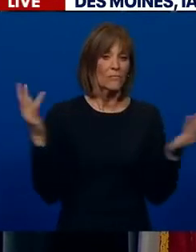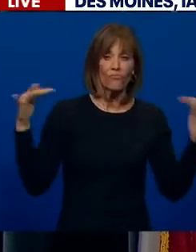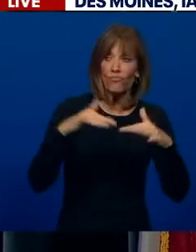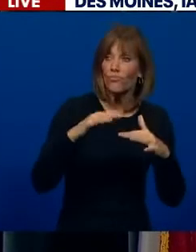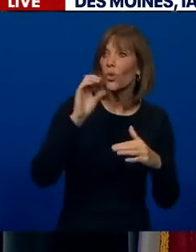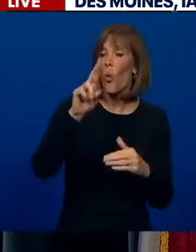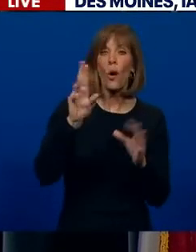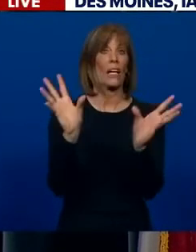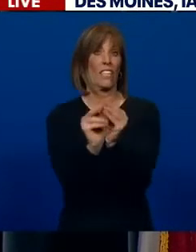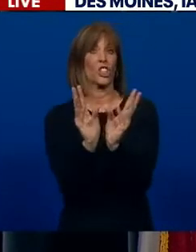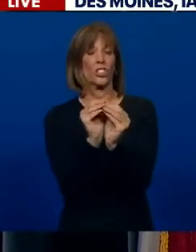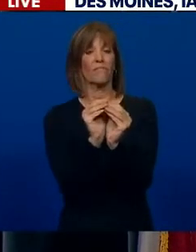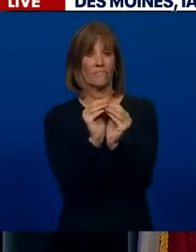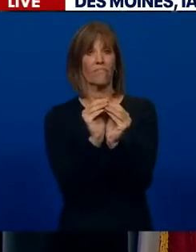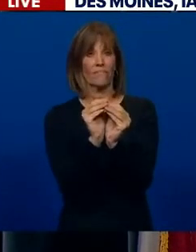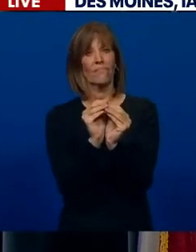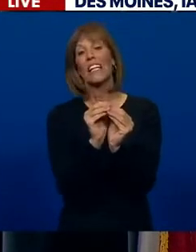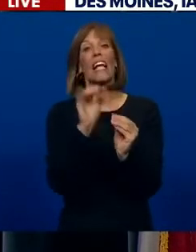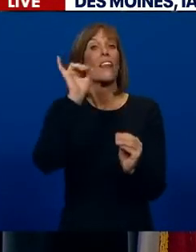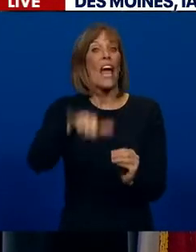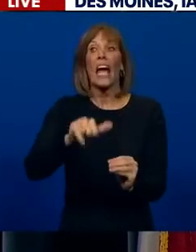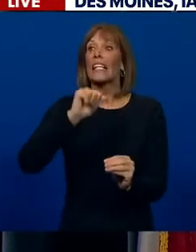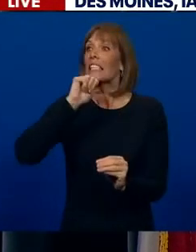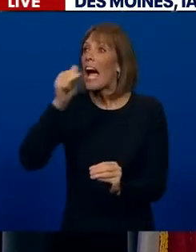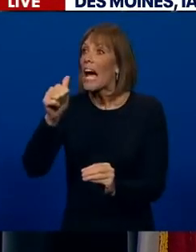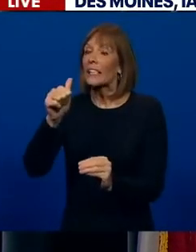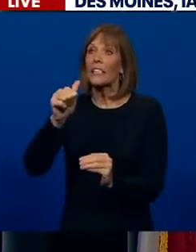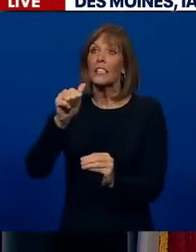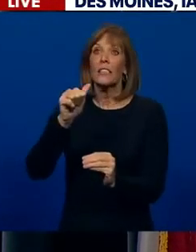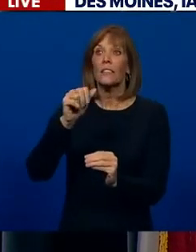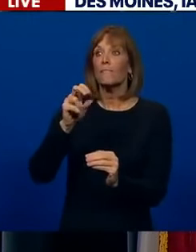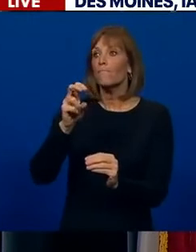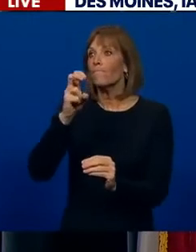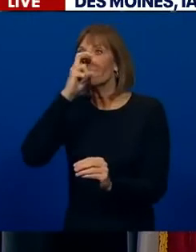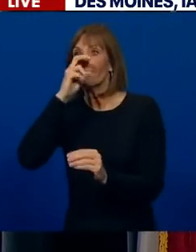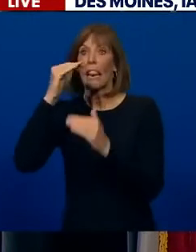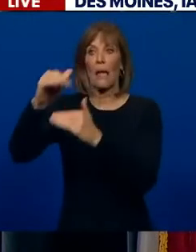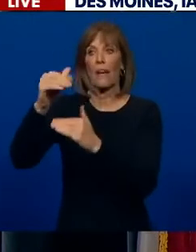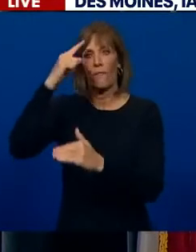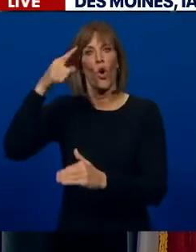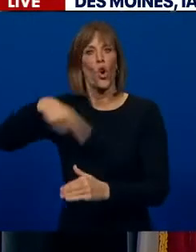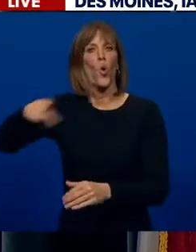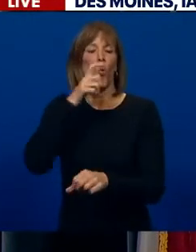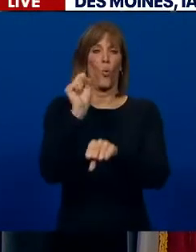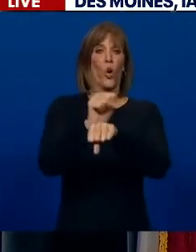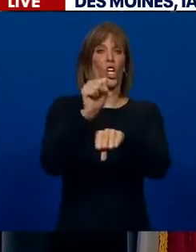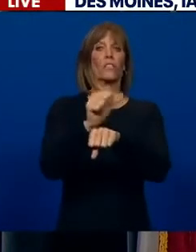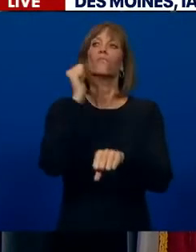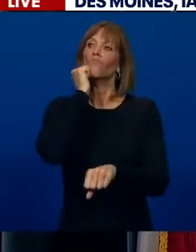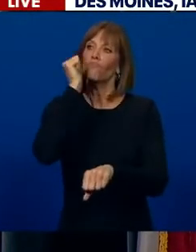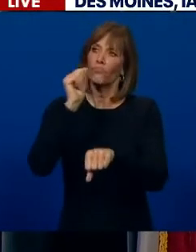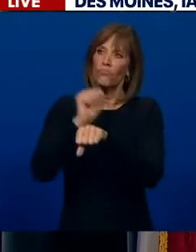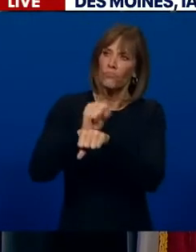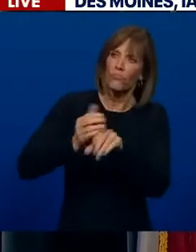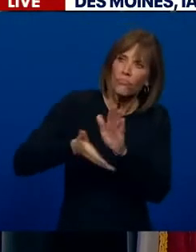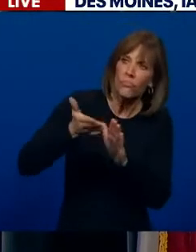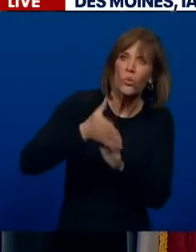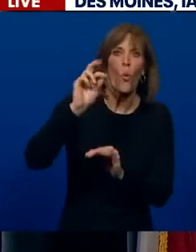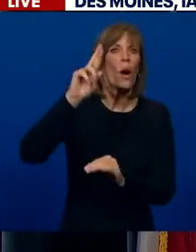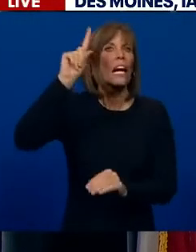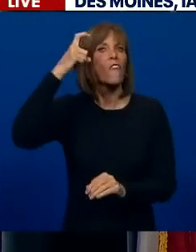and conventions. This does not restrict gatherings that occur in the workplace as part of a normal daily business or